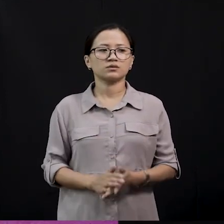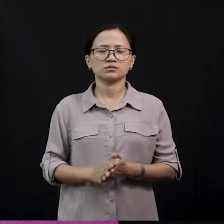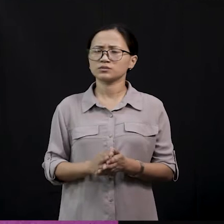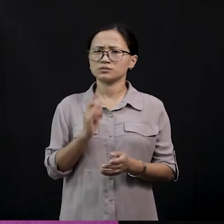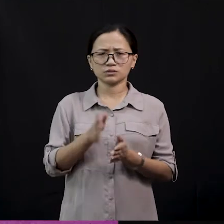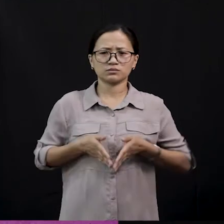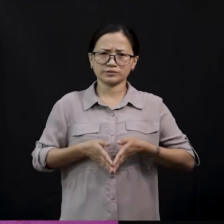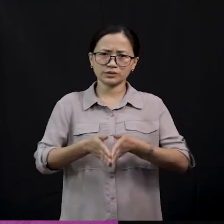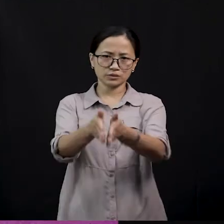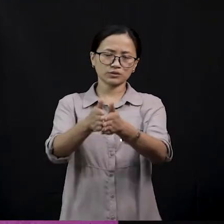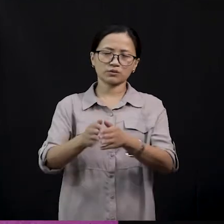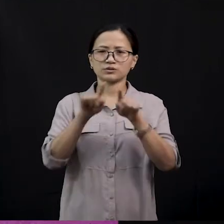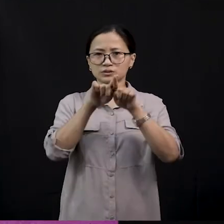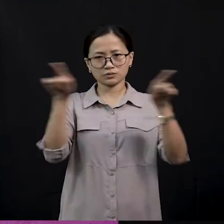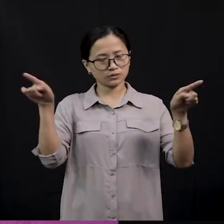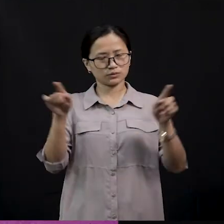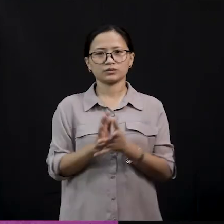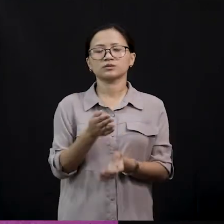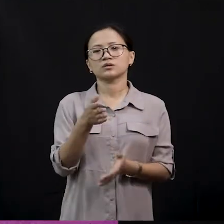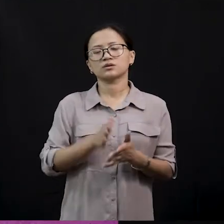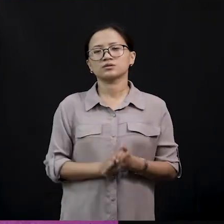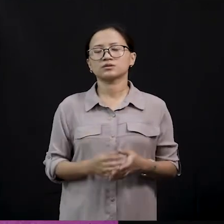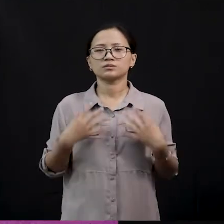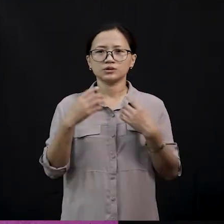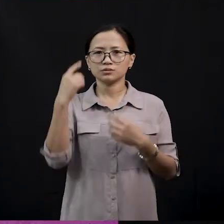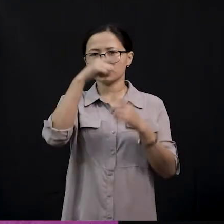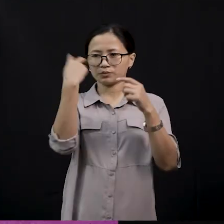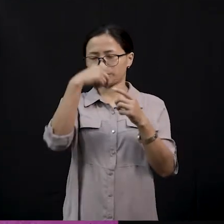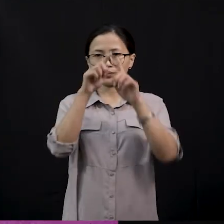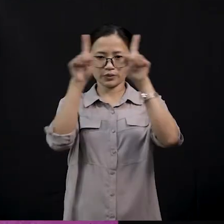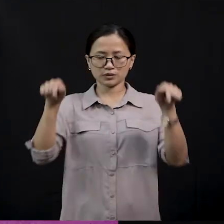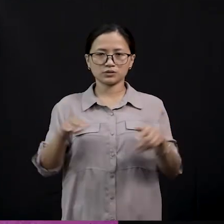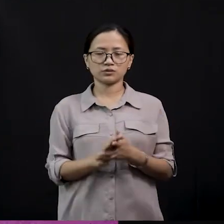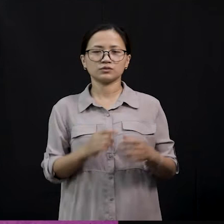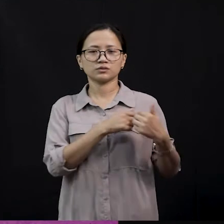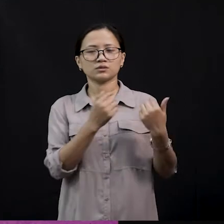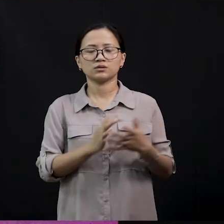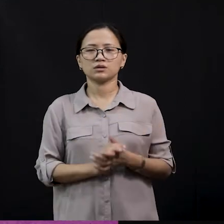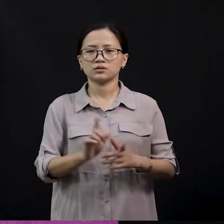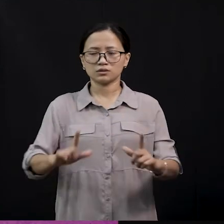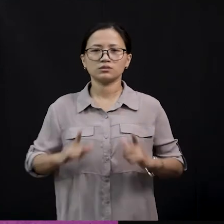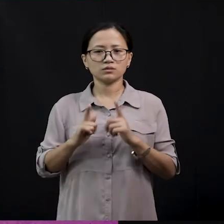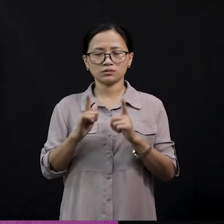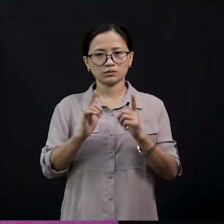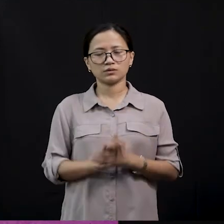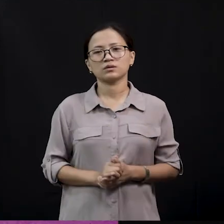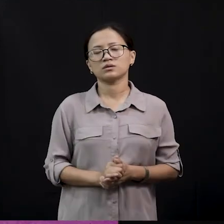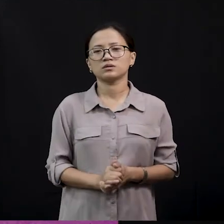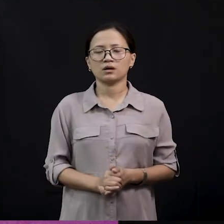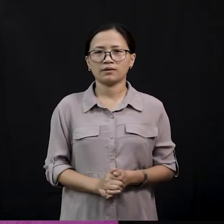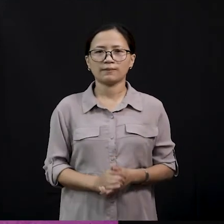So again, signifying, giving us the image of his hard life, that he is trying to figure out life.